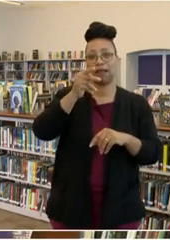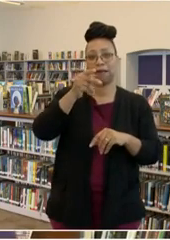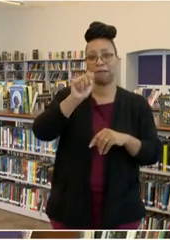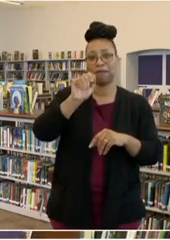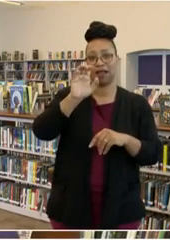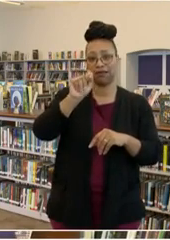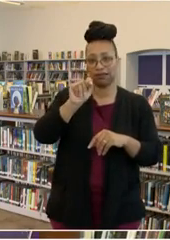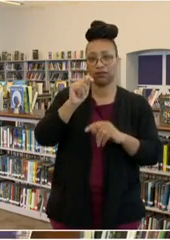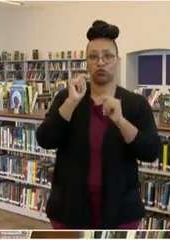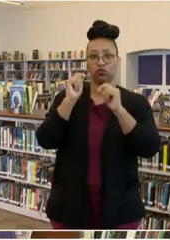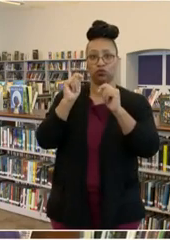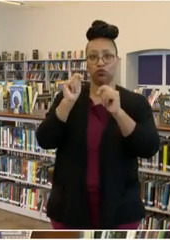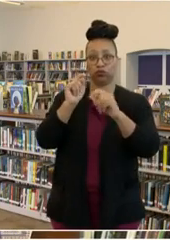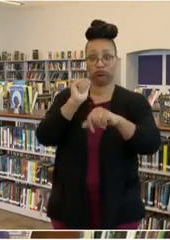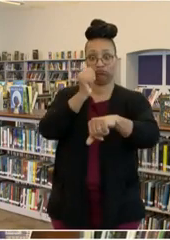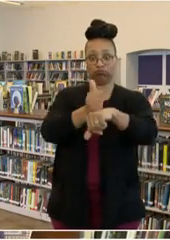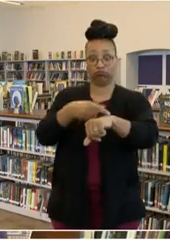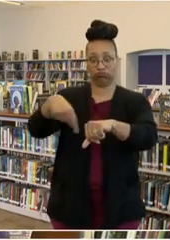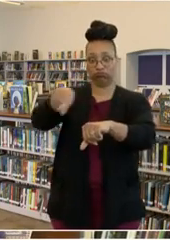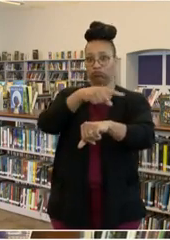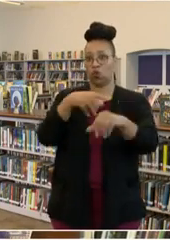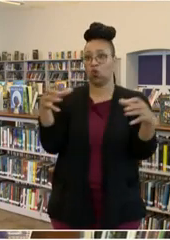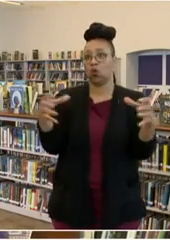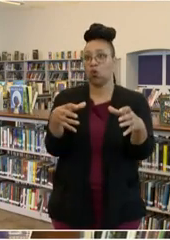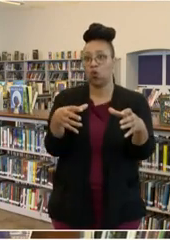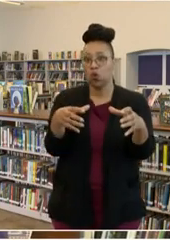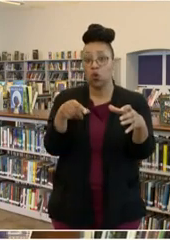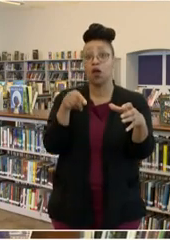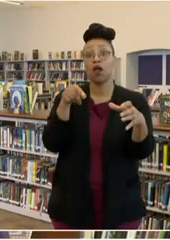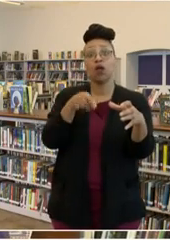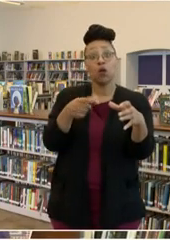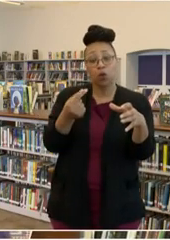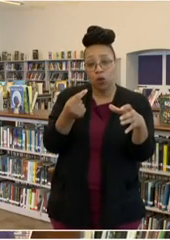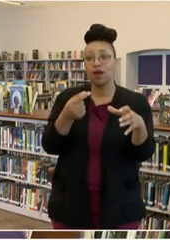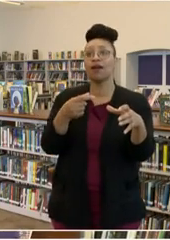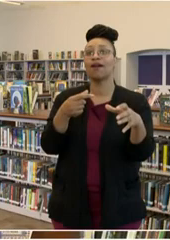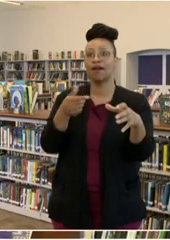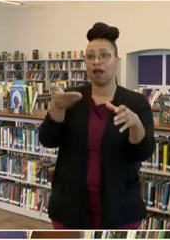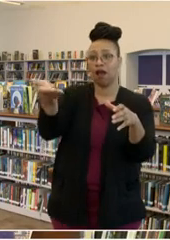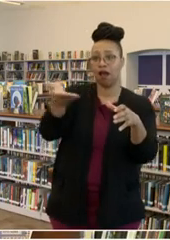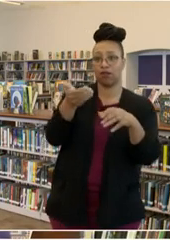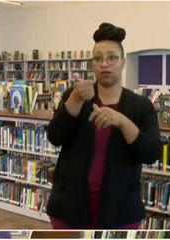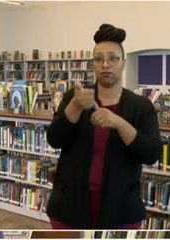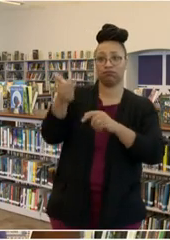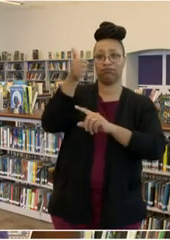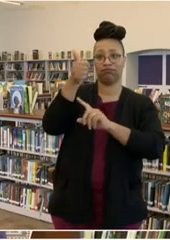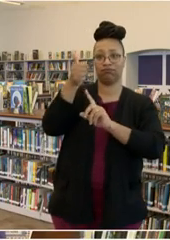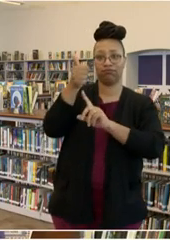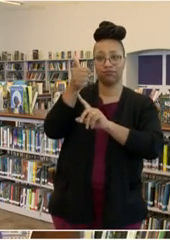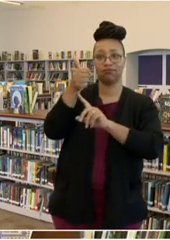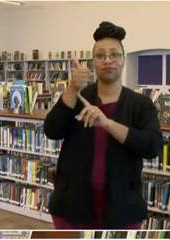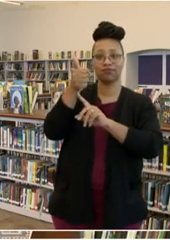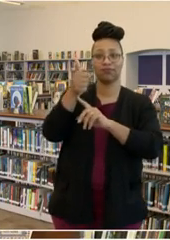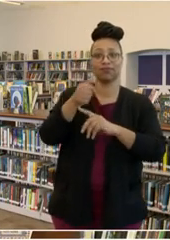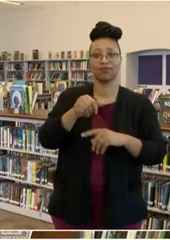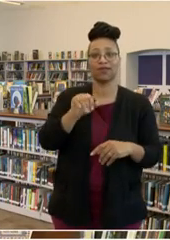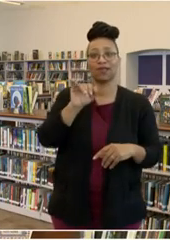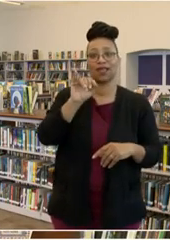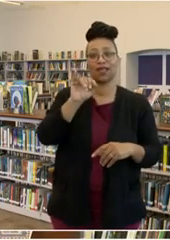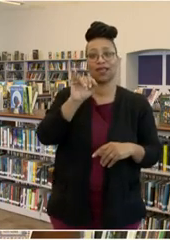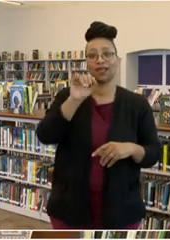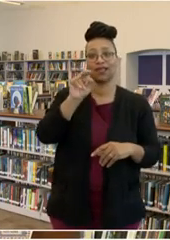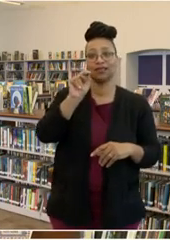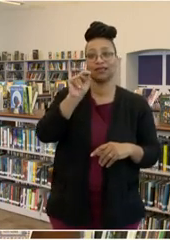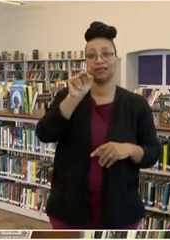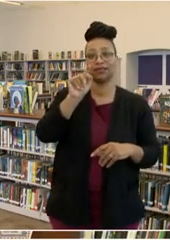Ironically enough, she joined our school community as a long-term substitute teacher last year, and I think it was one of the best hires we had this year because the impact